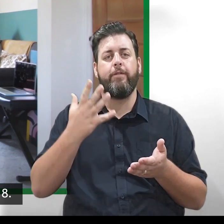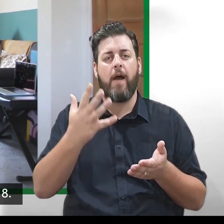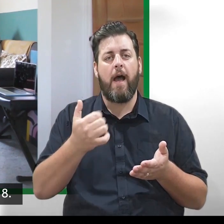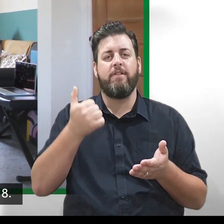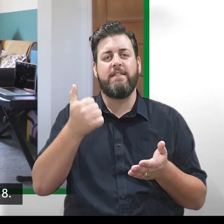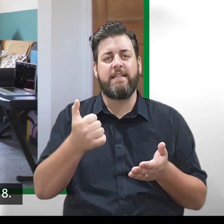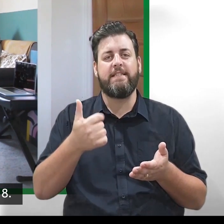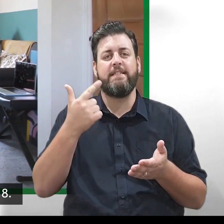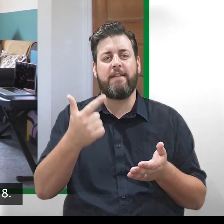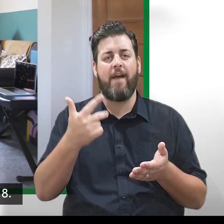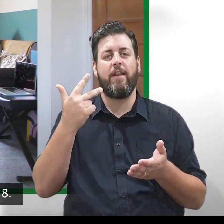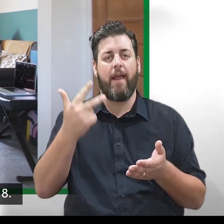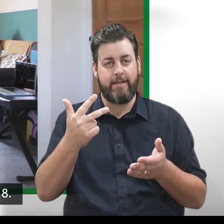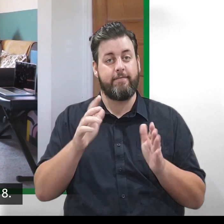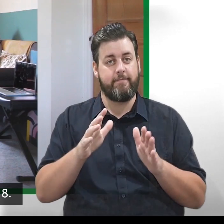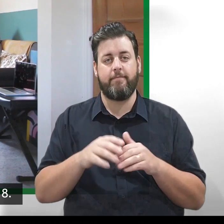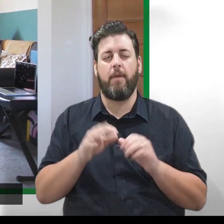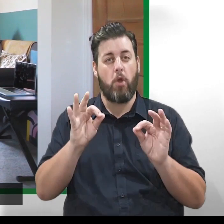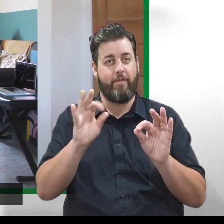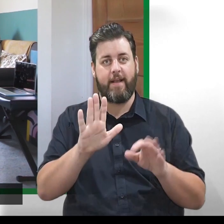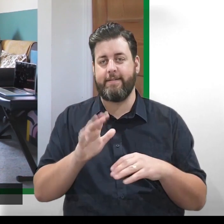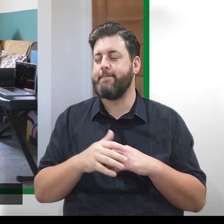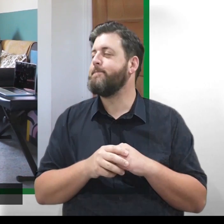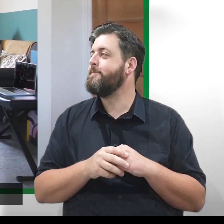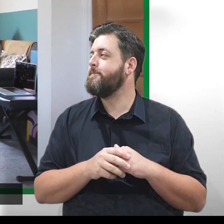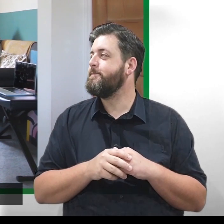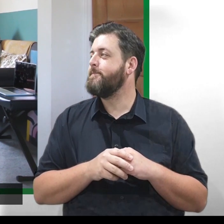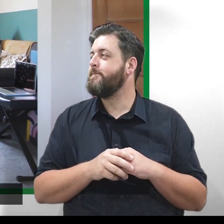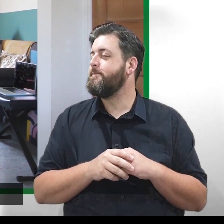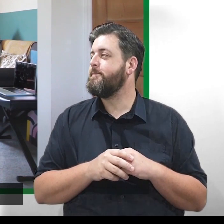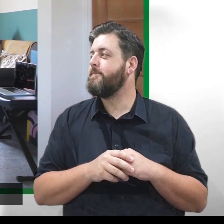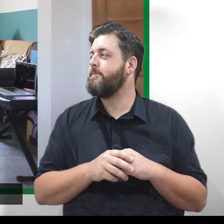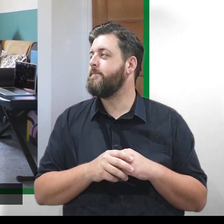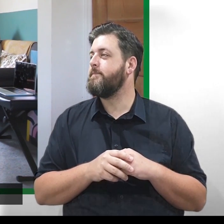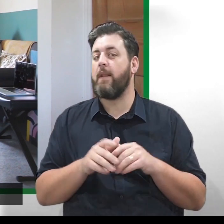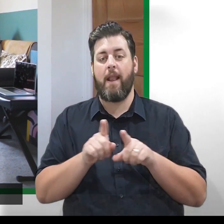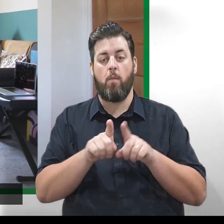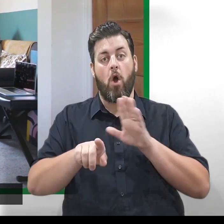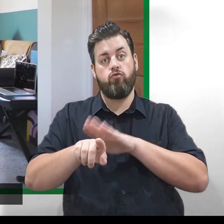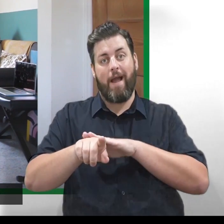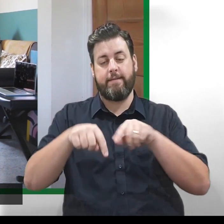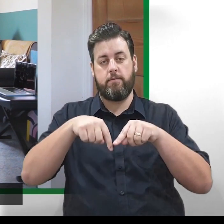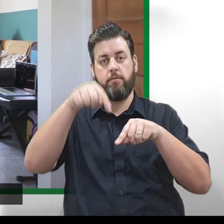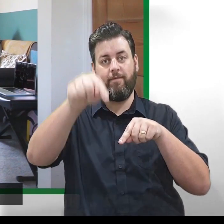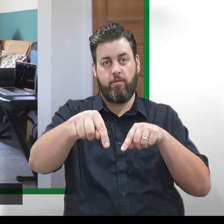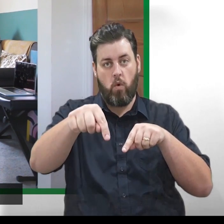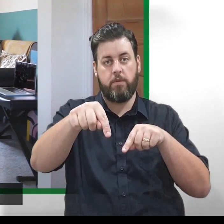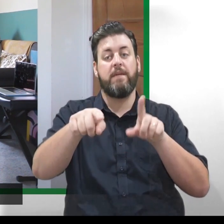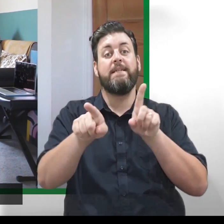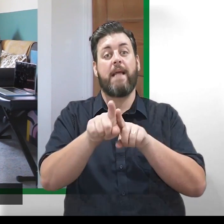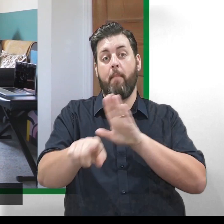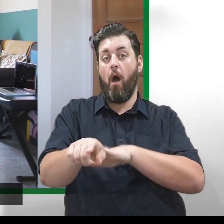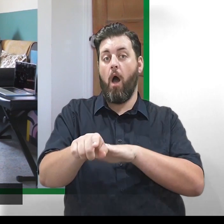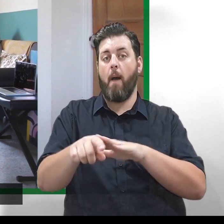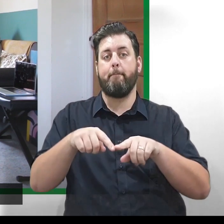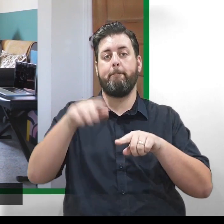4, 5, 6, 7, 8. Perfect. And from here, we're going to step forward on that right leg, and we're going to reach